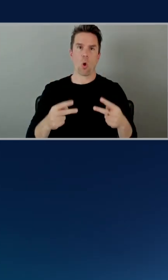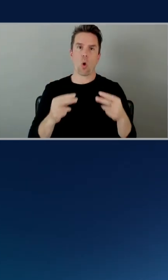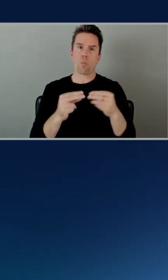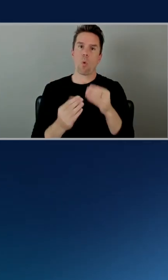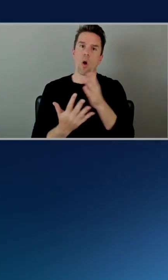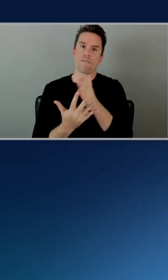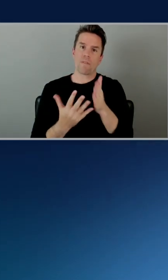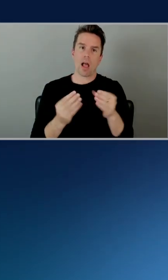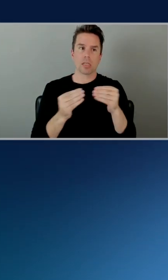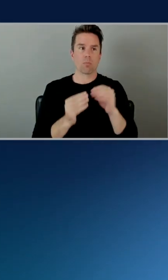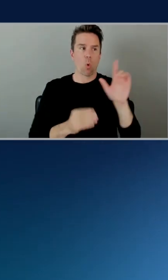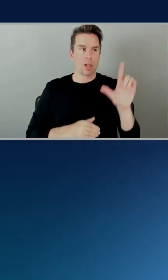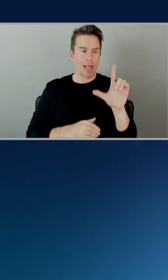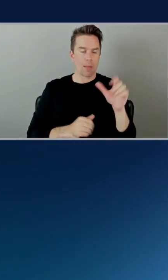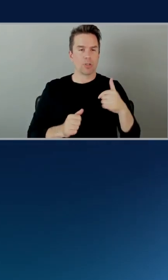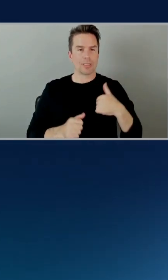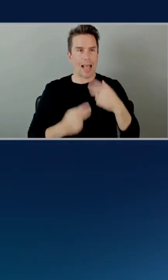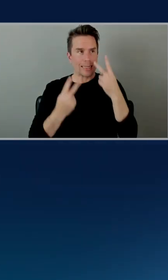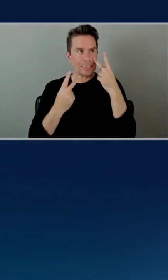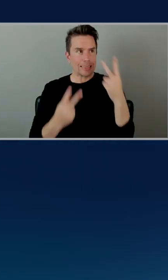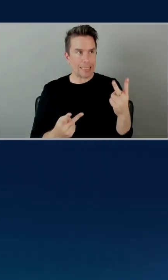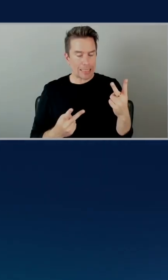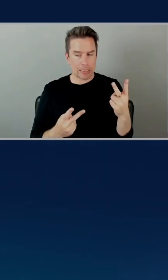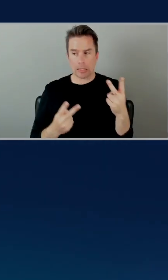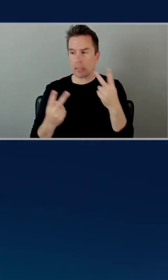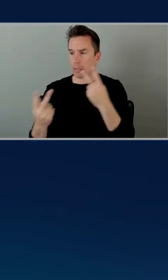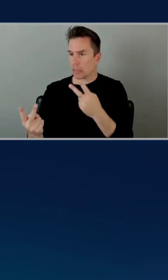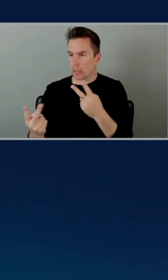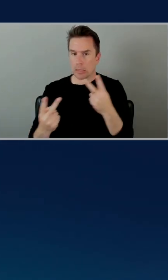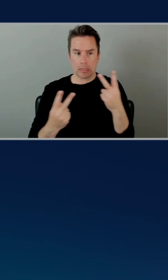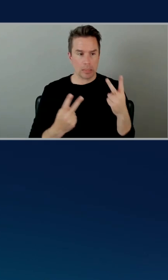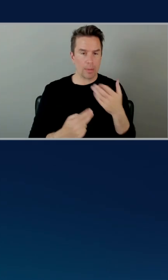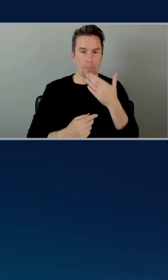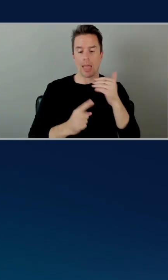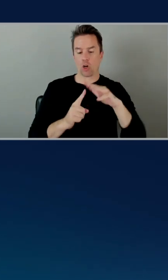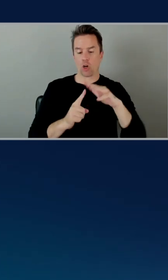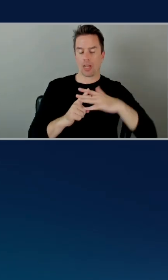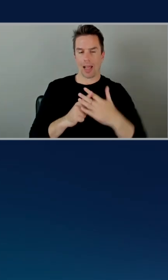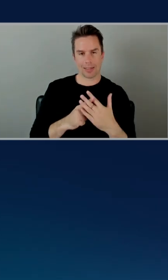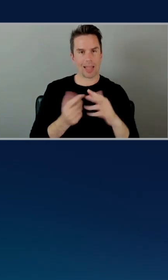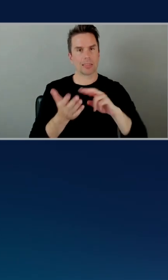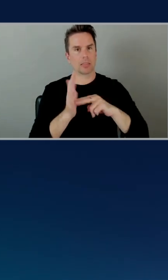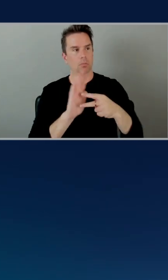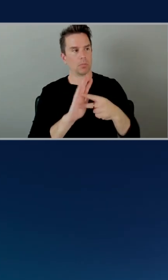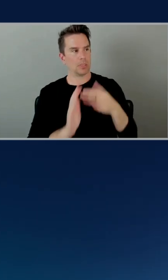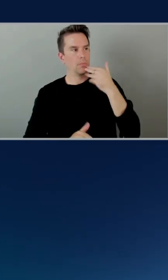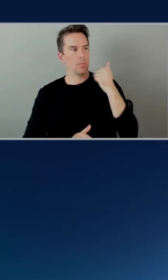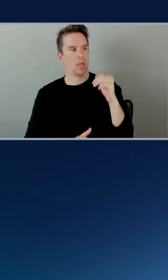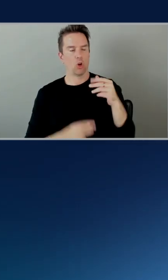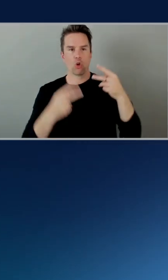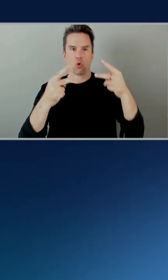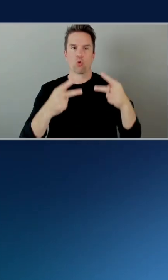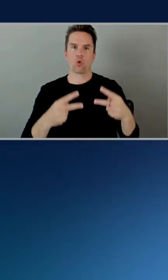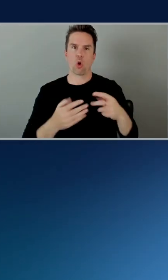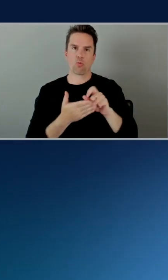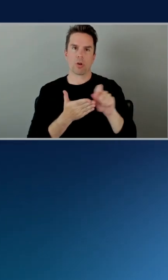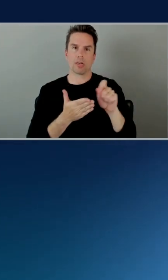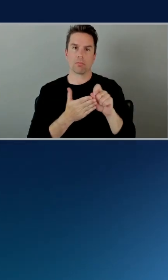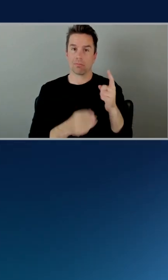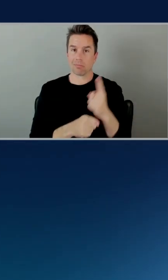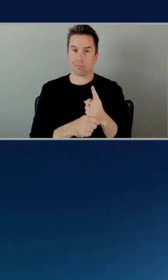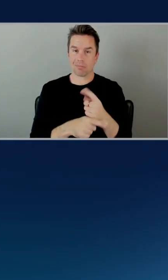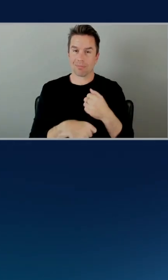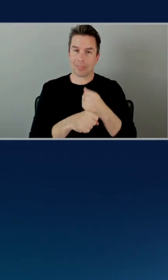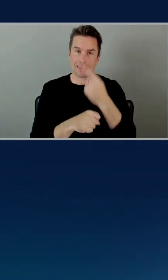can actually see into, the more context, the better code I can write. So, makes sense to me. Yeah, and I think you've hit